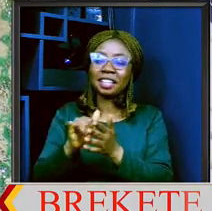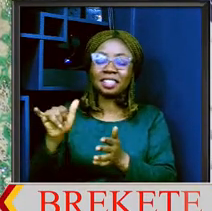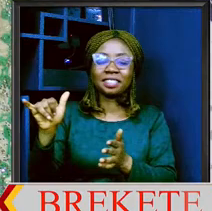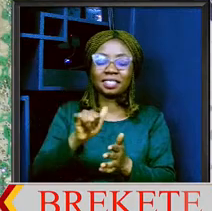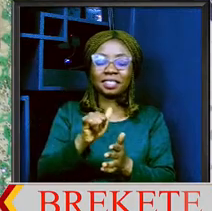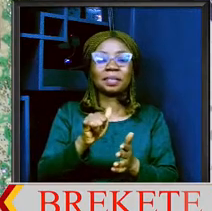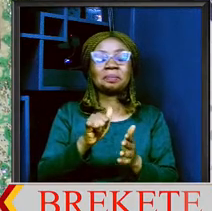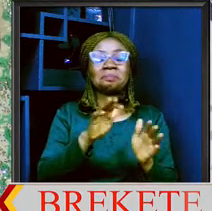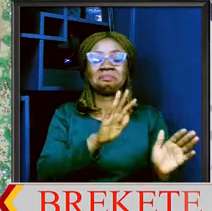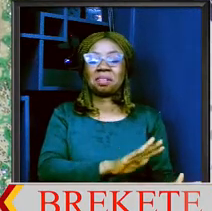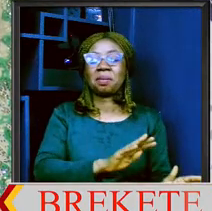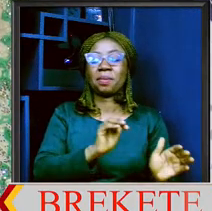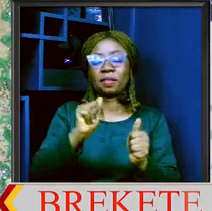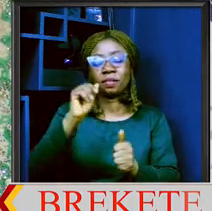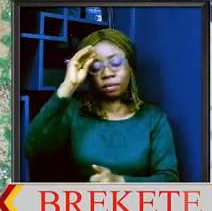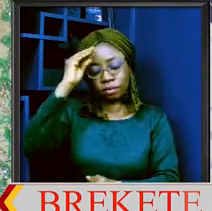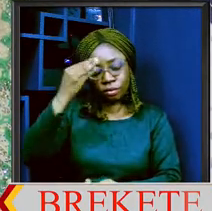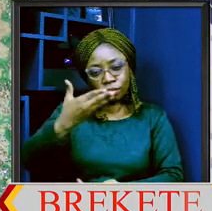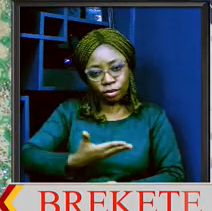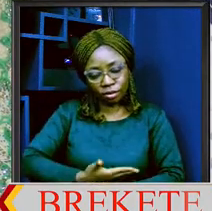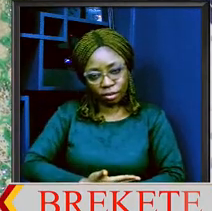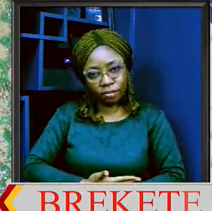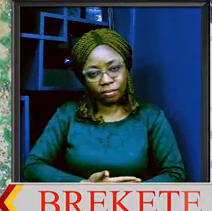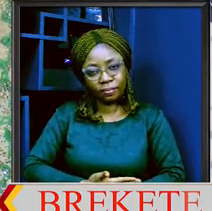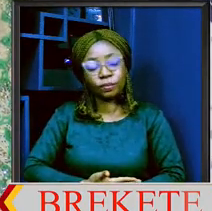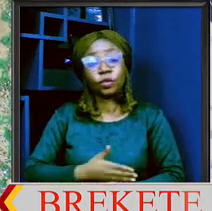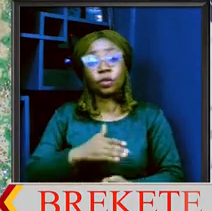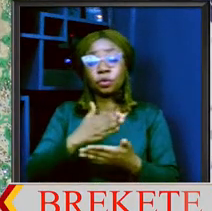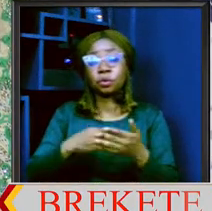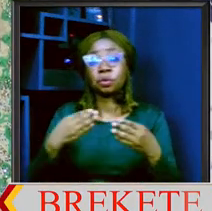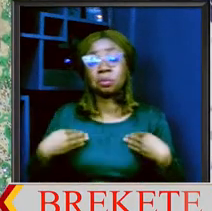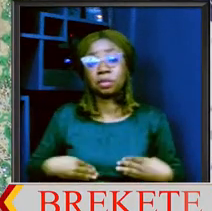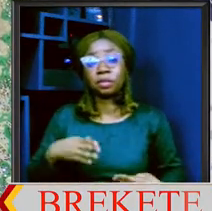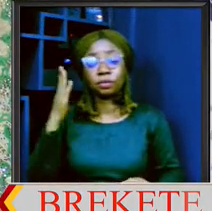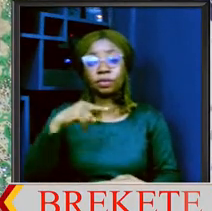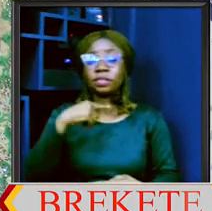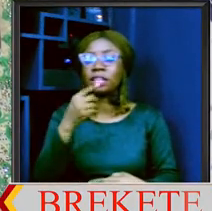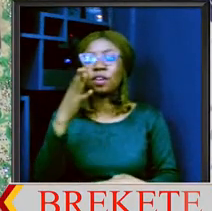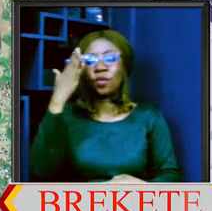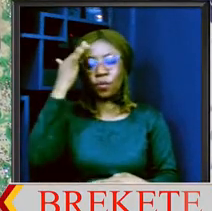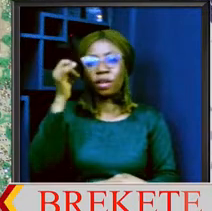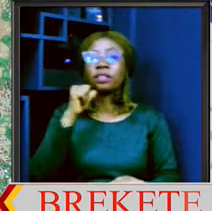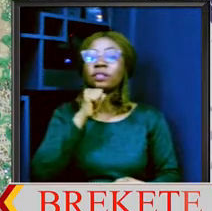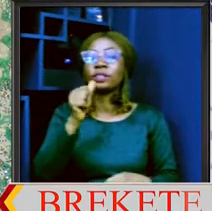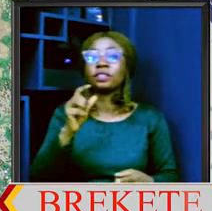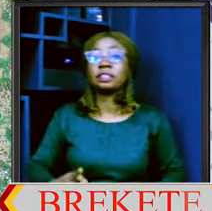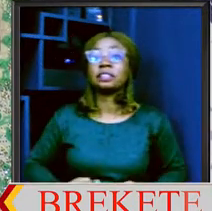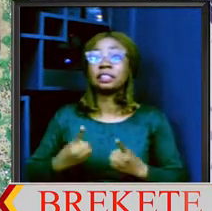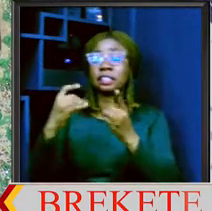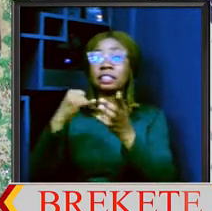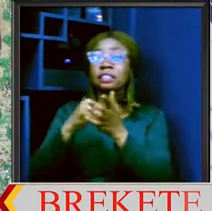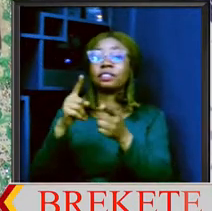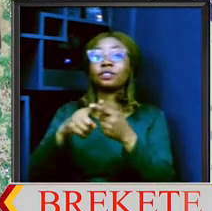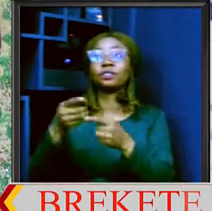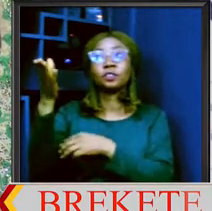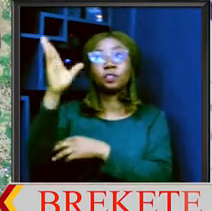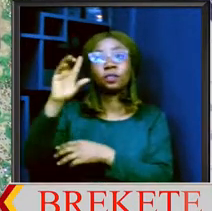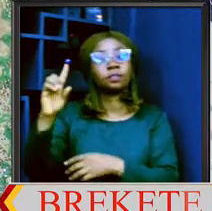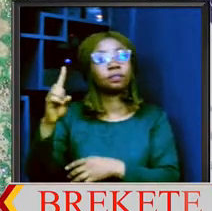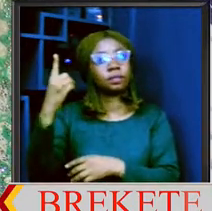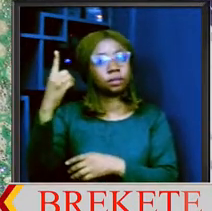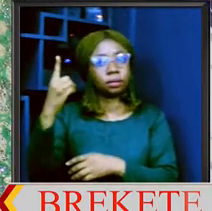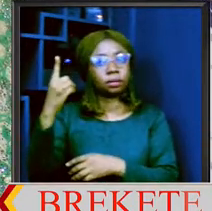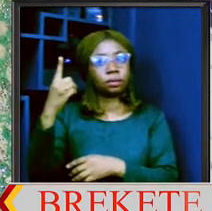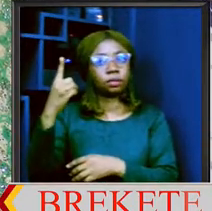rejected son somebody will say why not dedicated to God Almighty first of